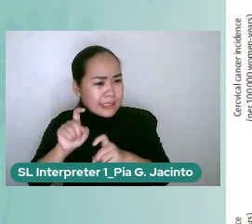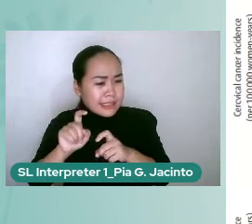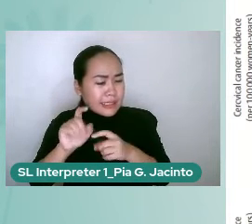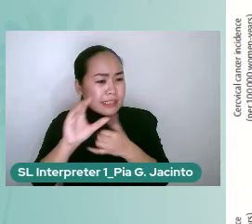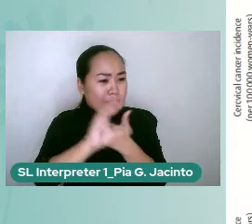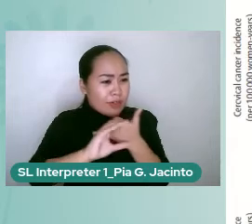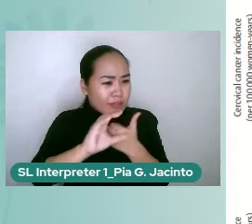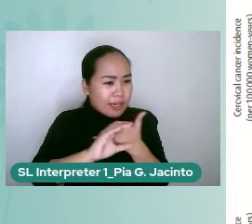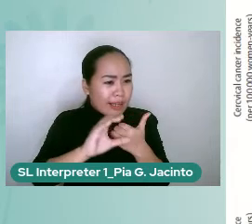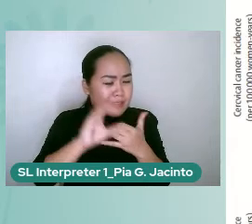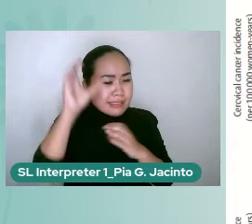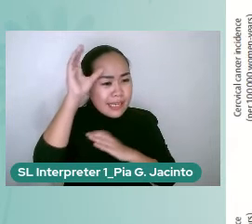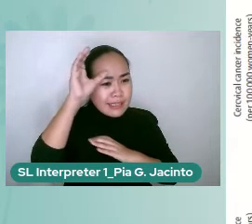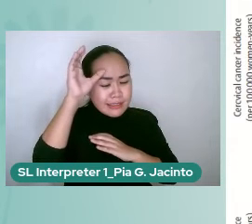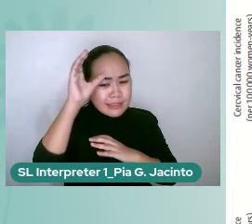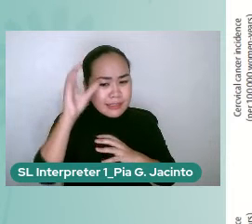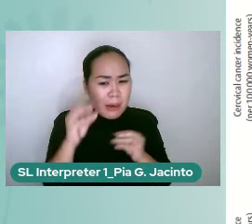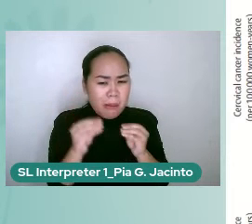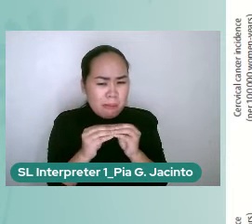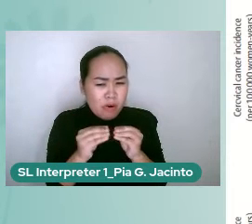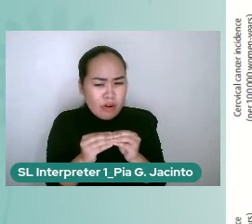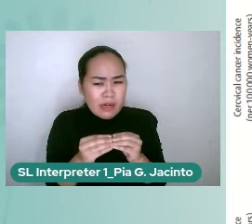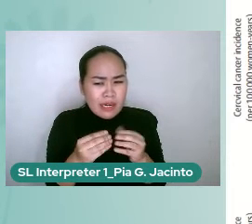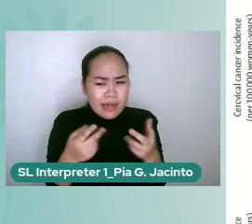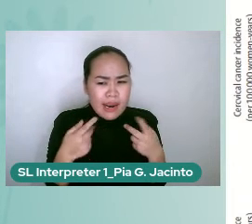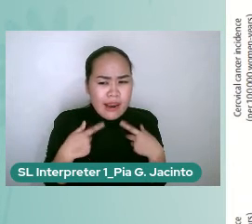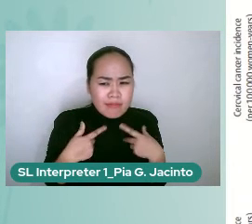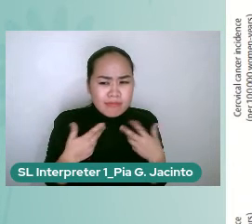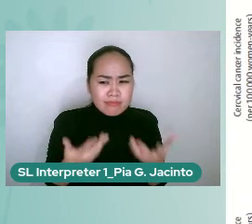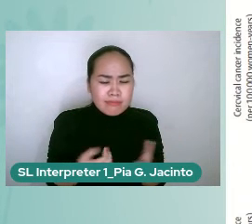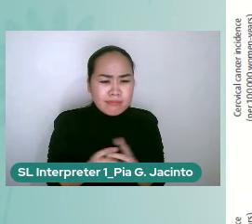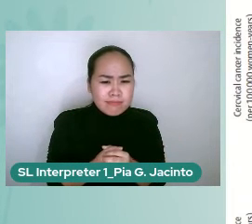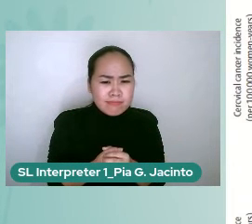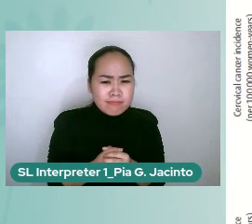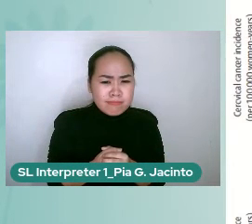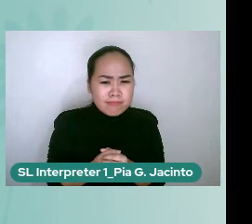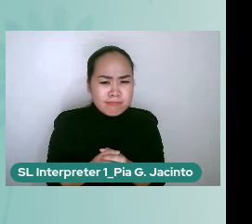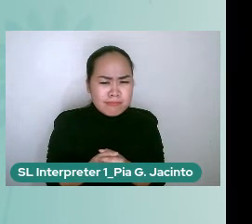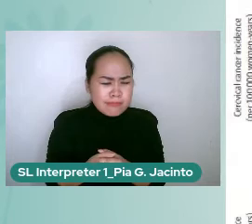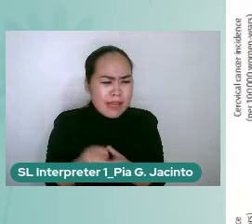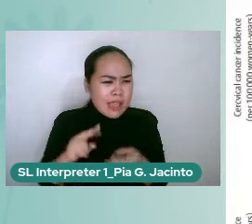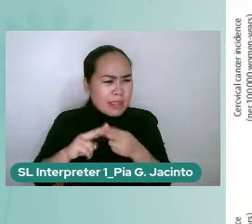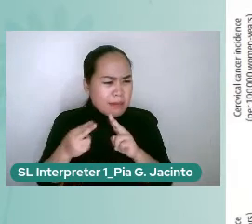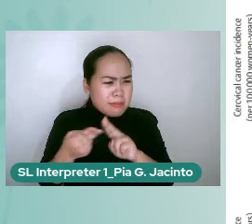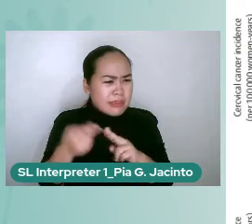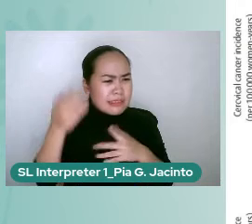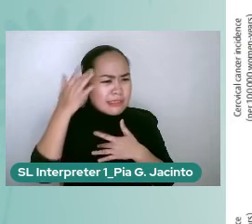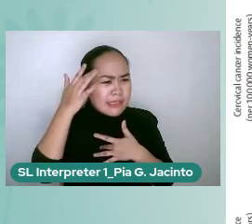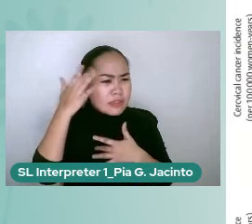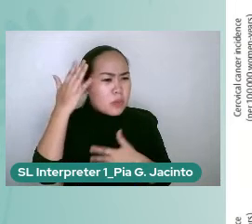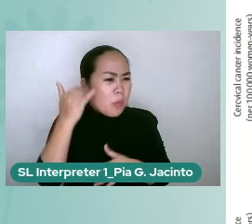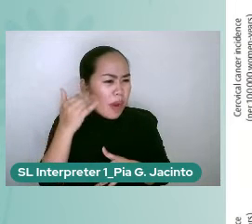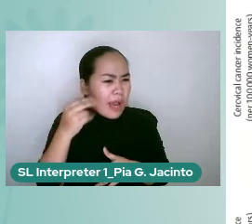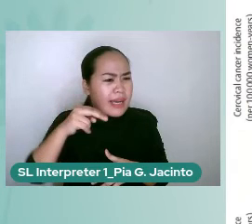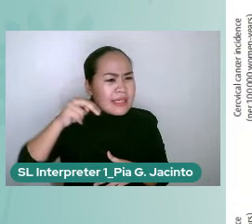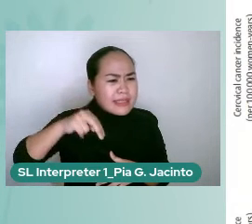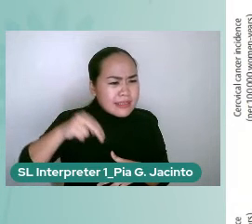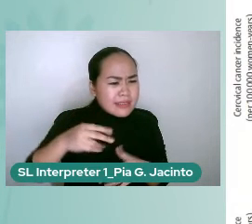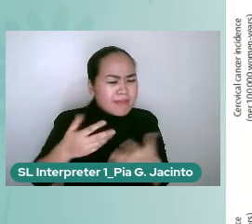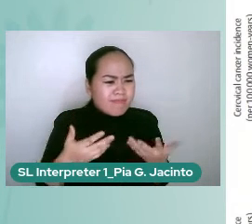both reduces the number of cancer cases and the number of cancer deaths, one of the unique characteristics of cervical cancer